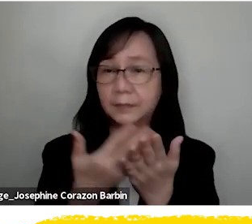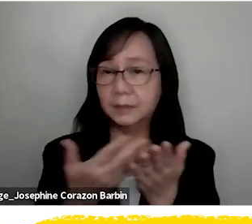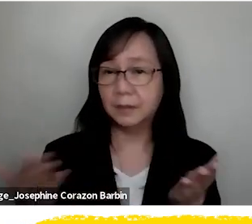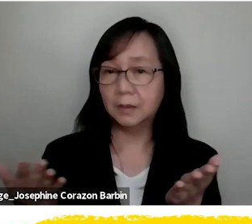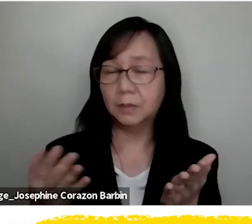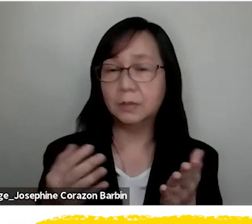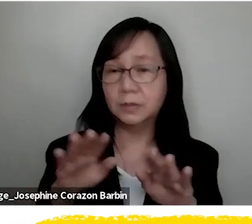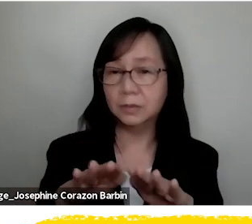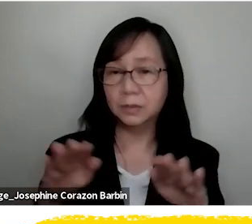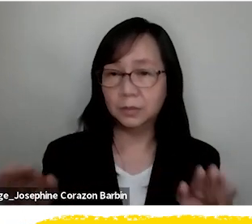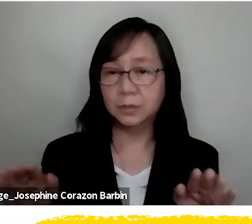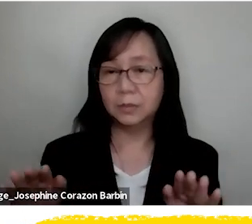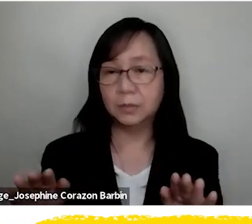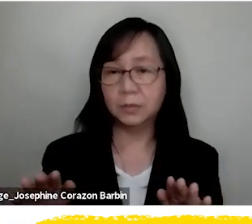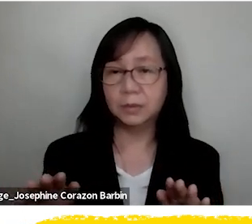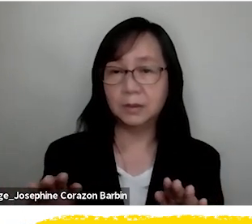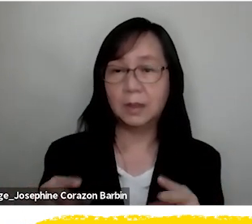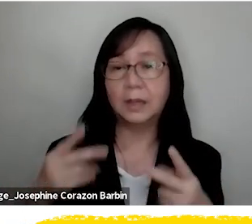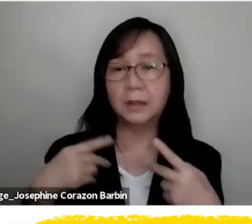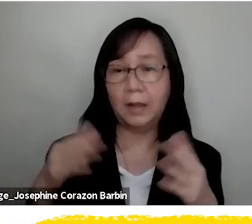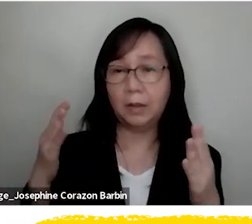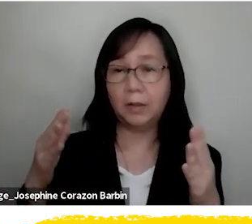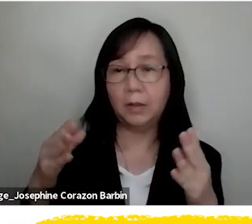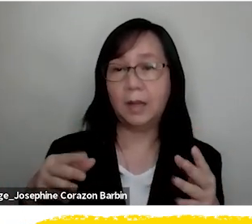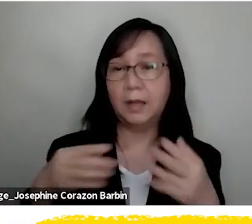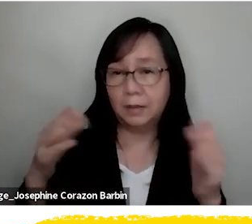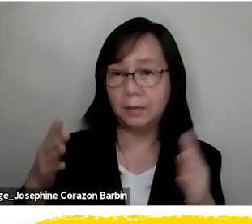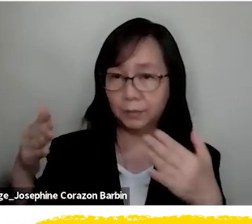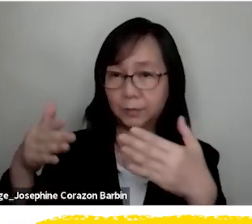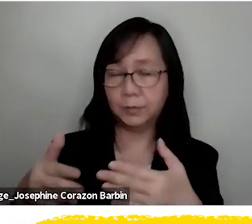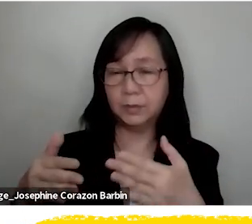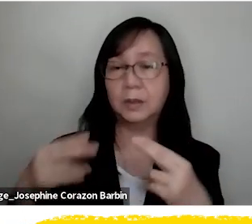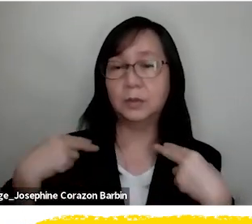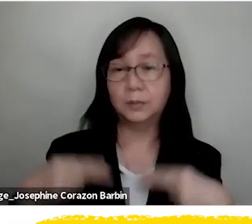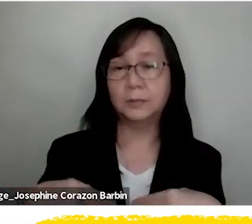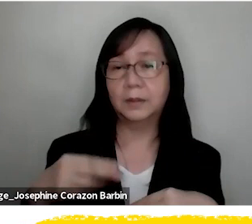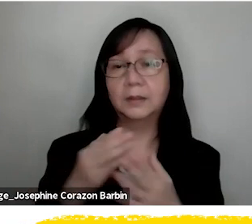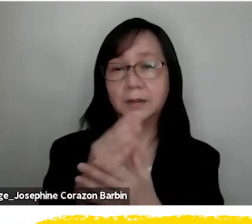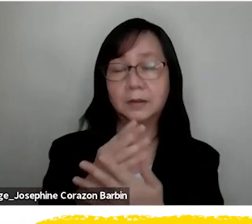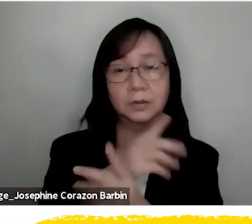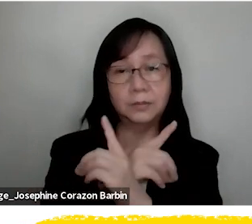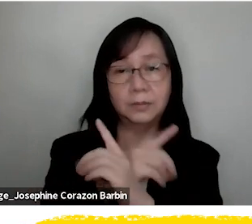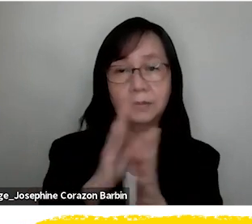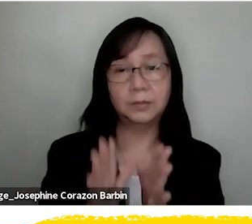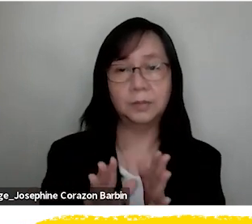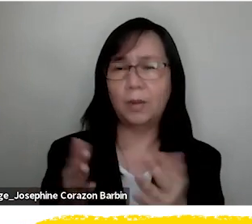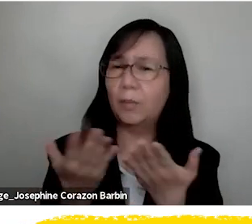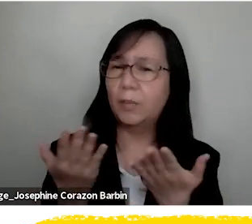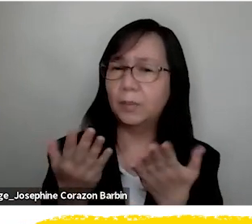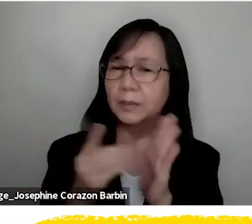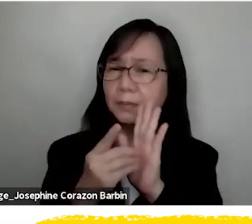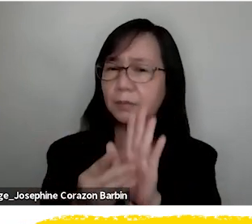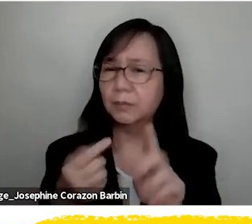that fall within the definition of human rights defenders. So where this definition comes